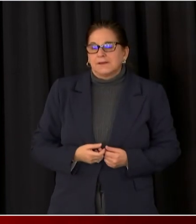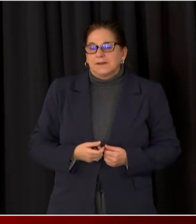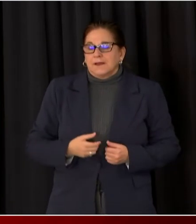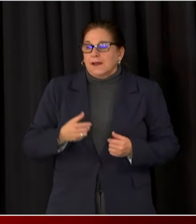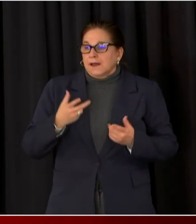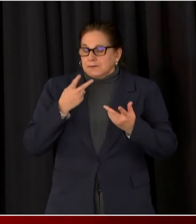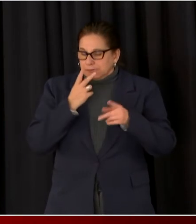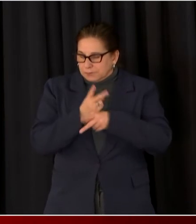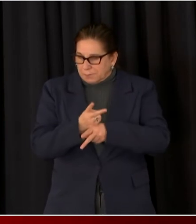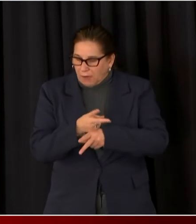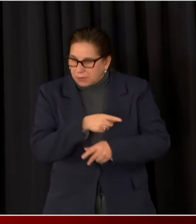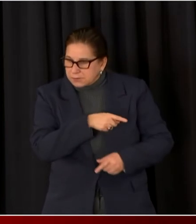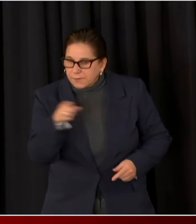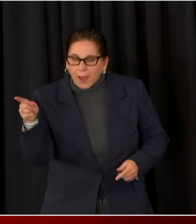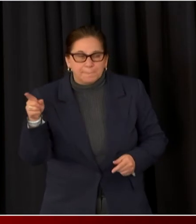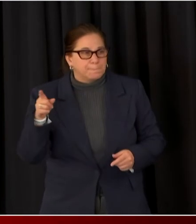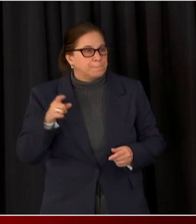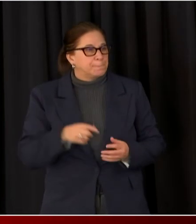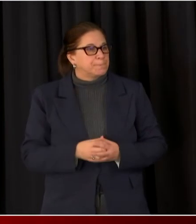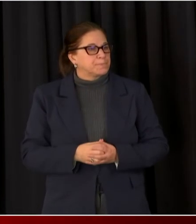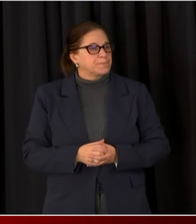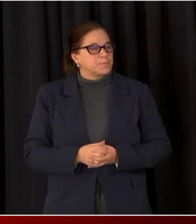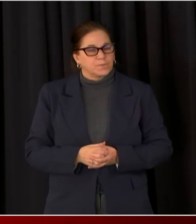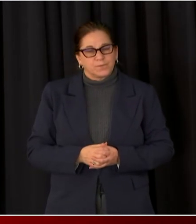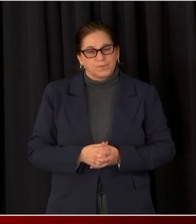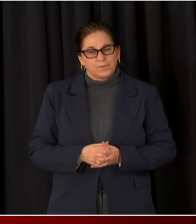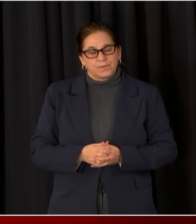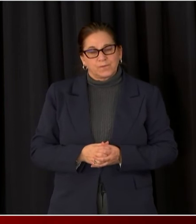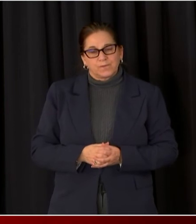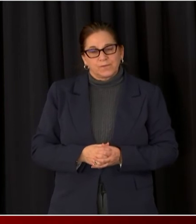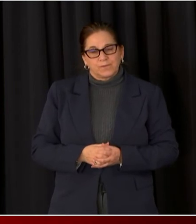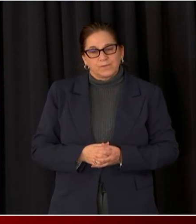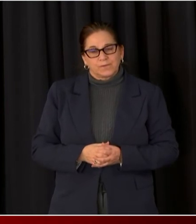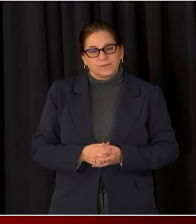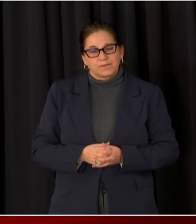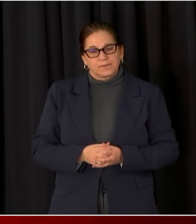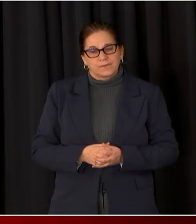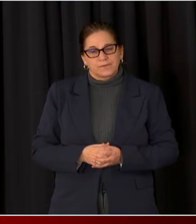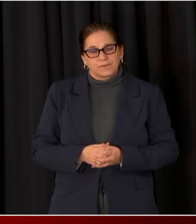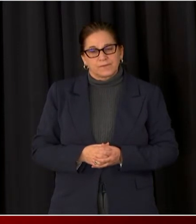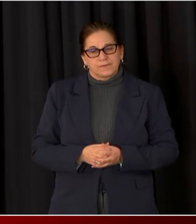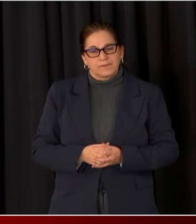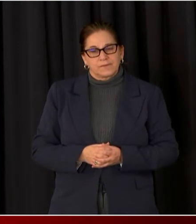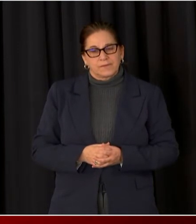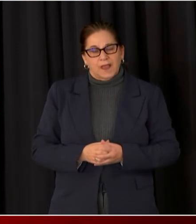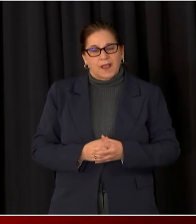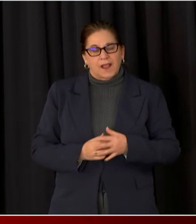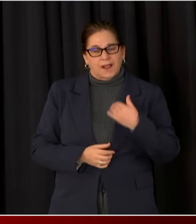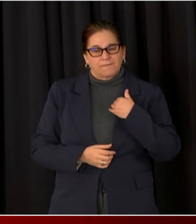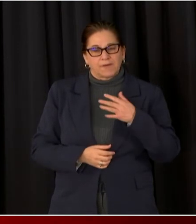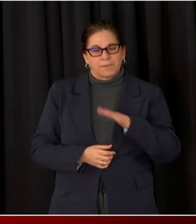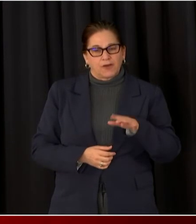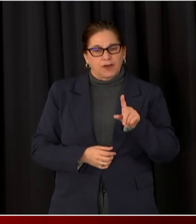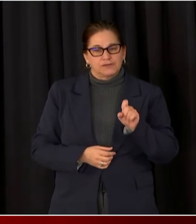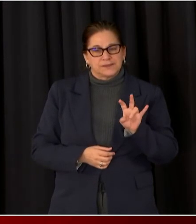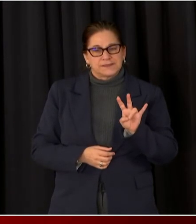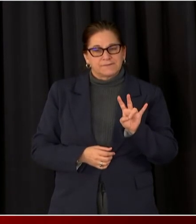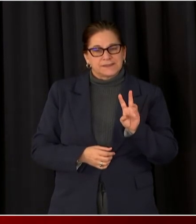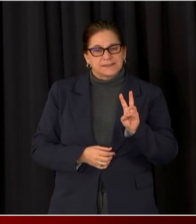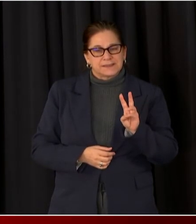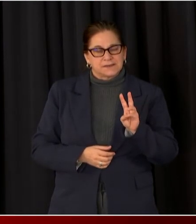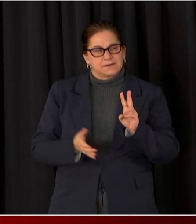has 176 provider agreements with hospitals, pharmacies, long-term care facilities, clinics,